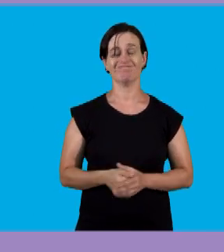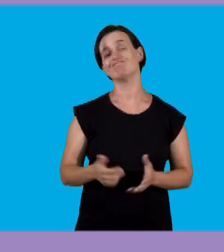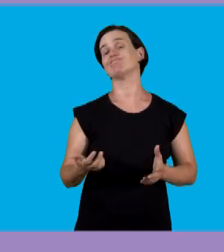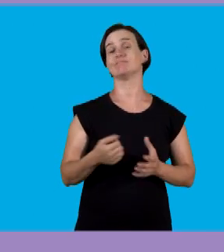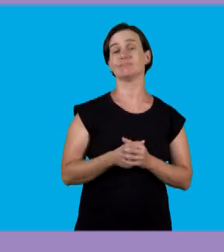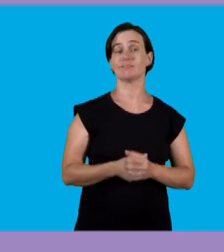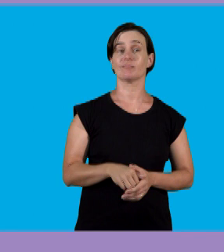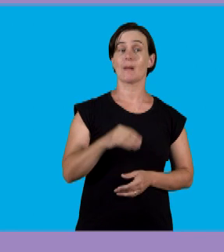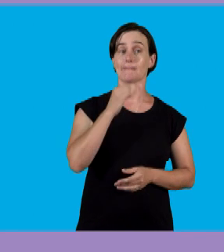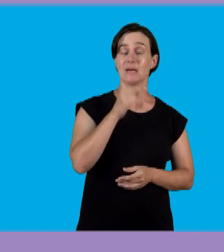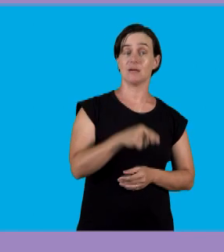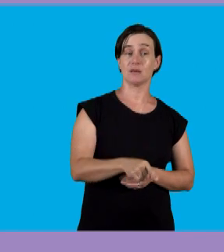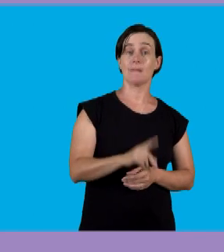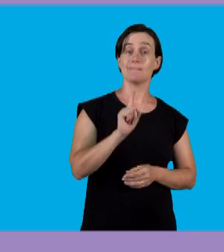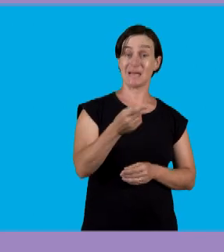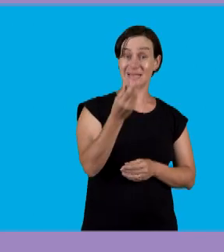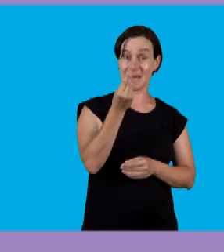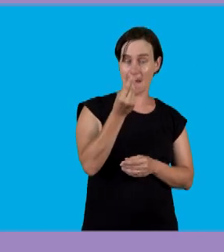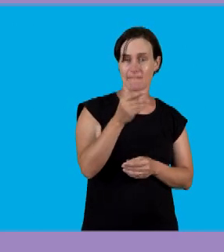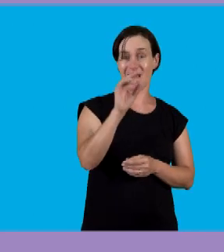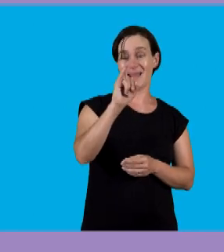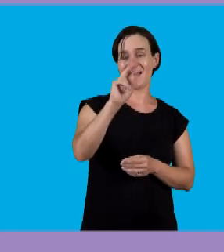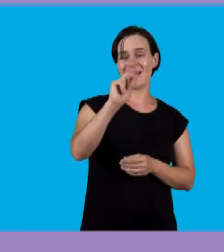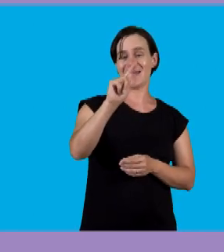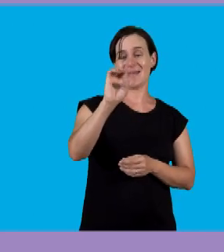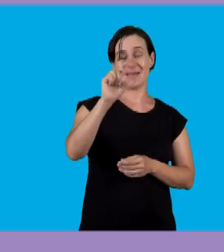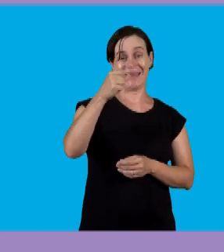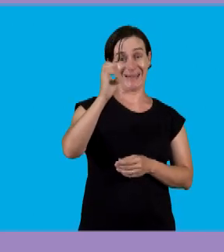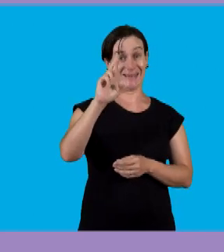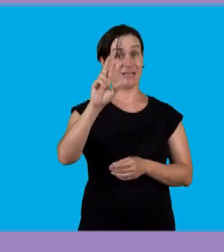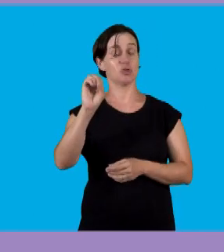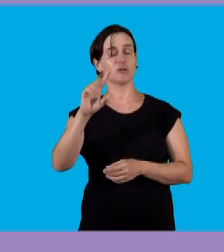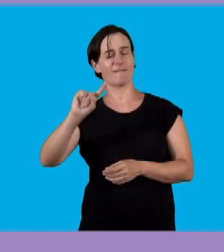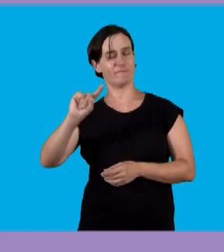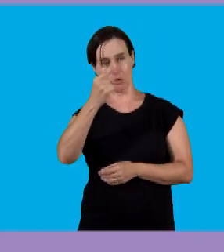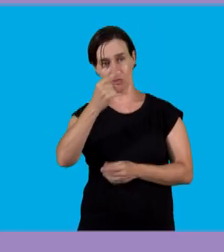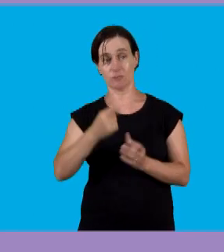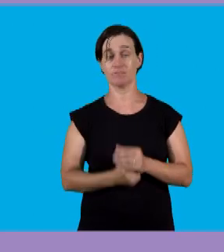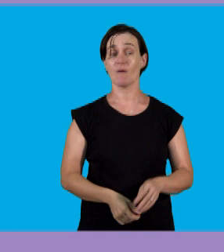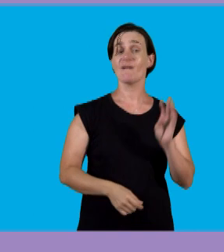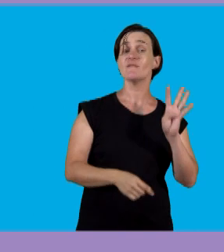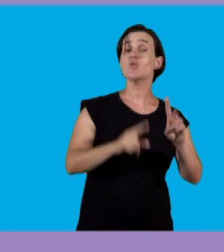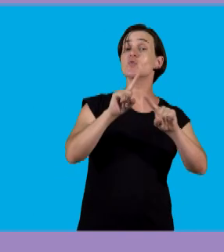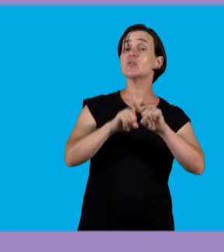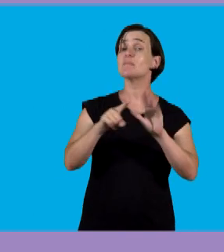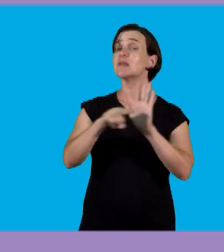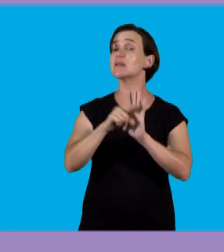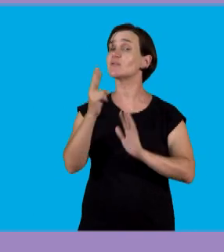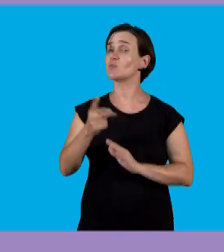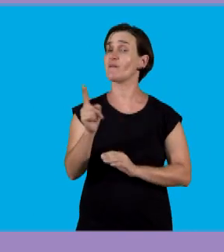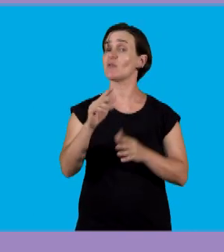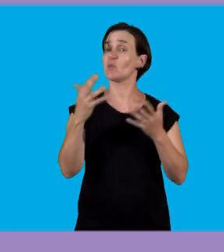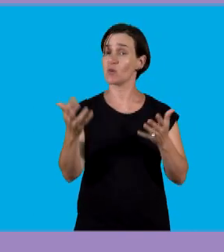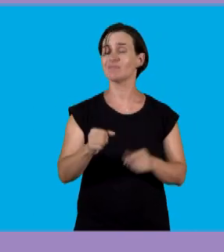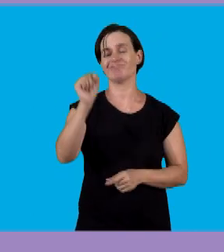numbers. So firstly, we need to multiply the integers together. So 4 multiplied by a negative 12, do you know what that answer is? Yes, it is